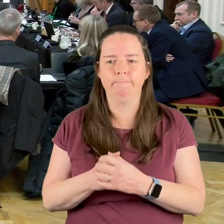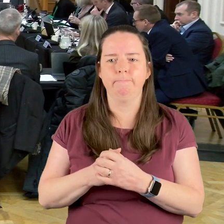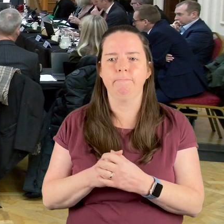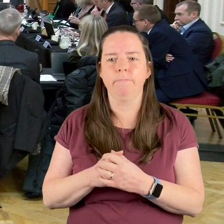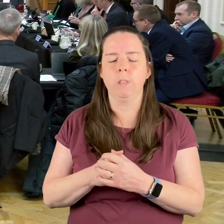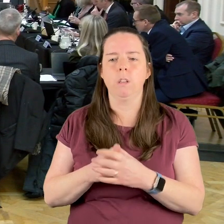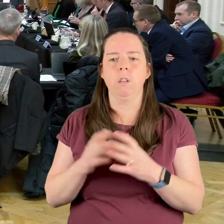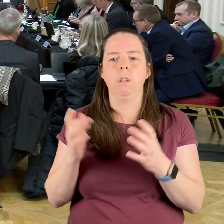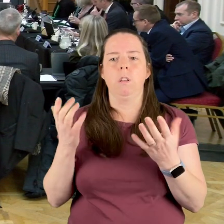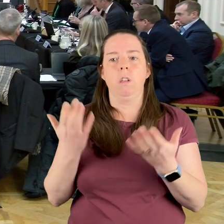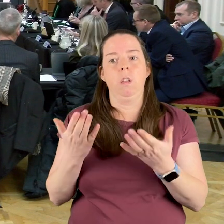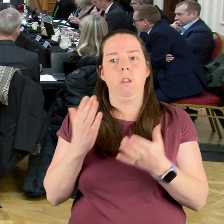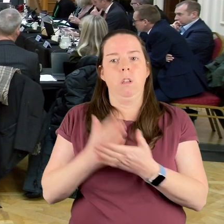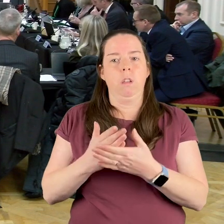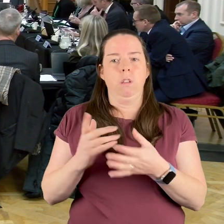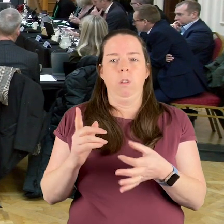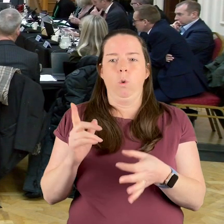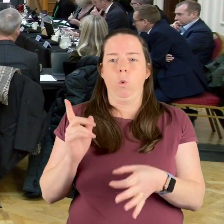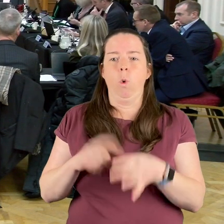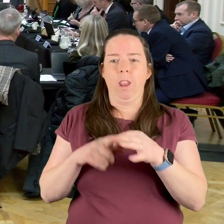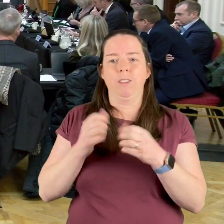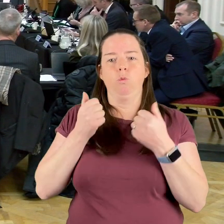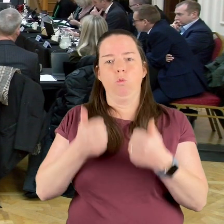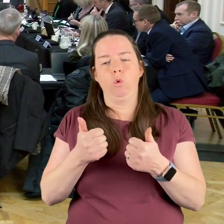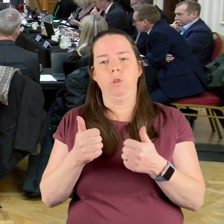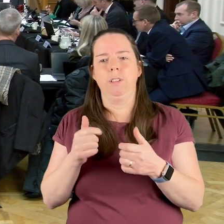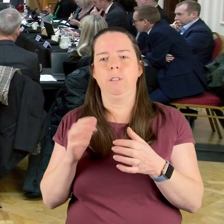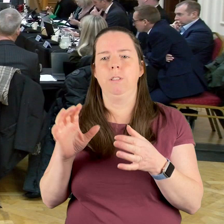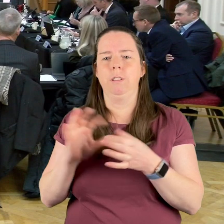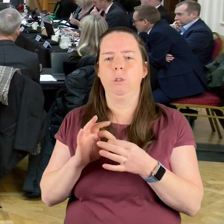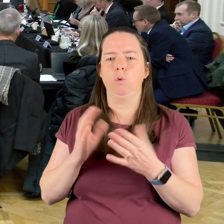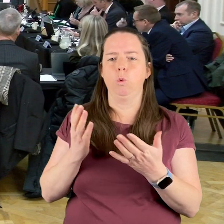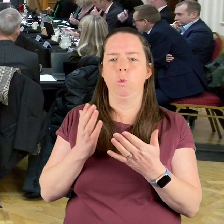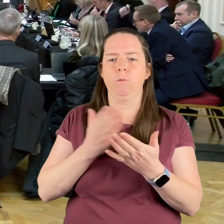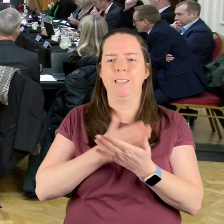10 years ago, actually. But actually, that's the right thing to do. And as long as the quality